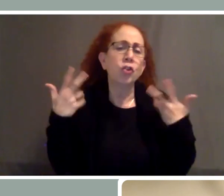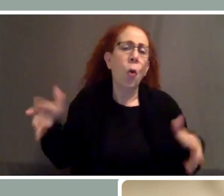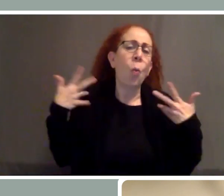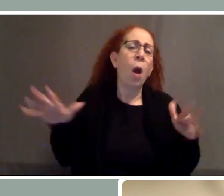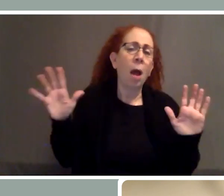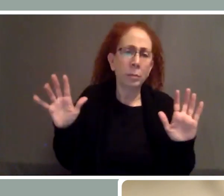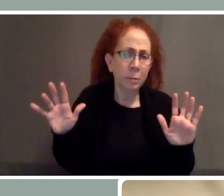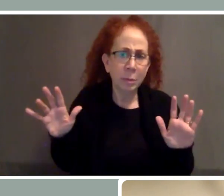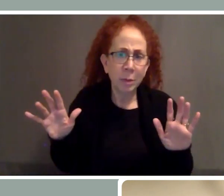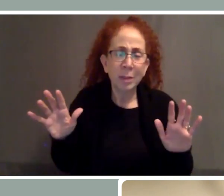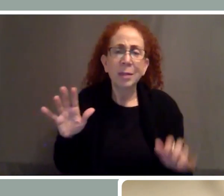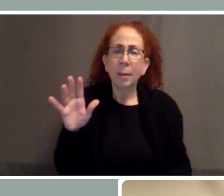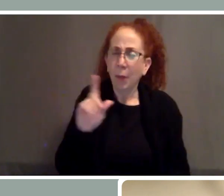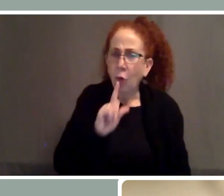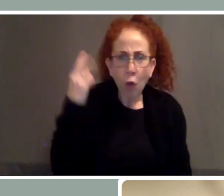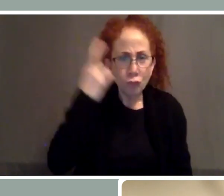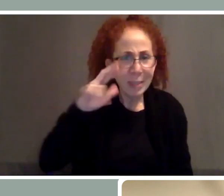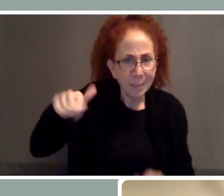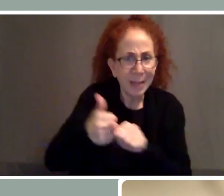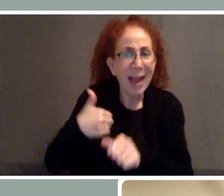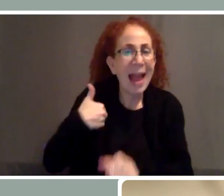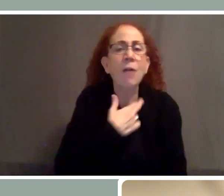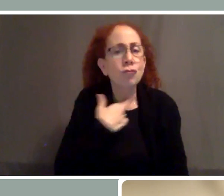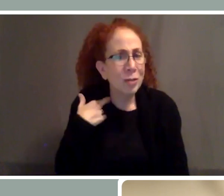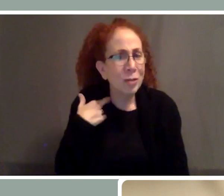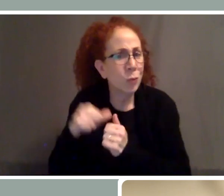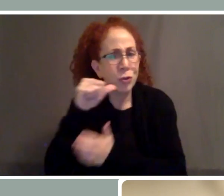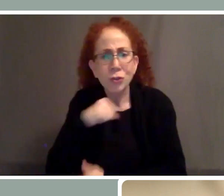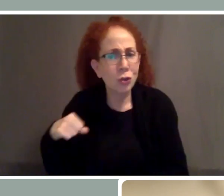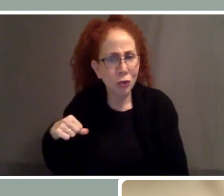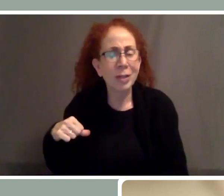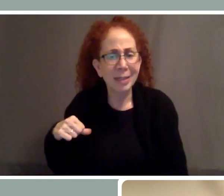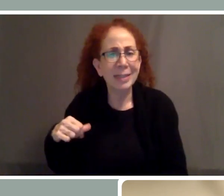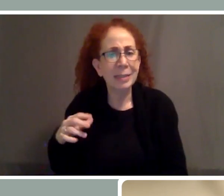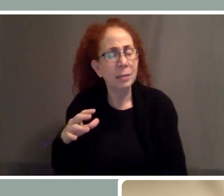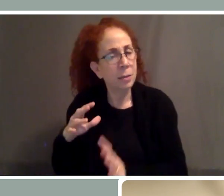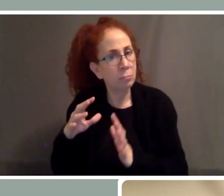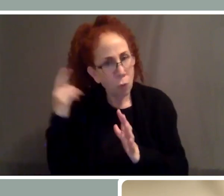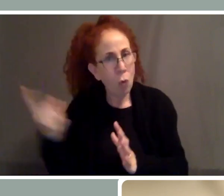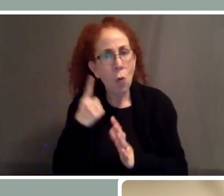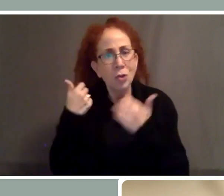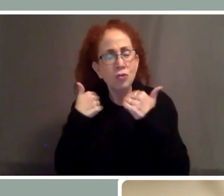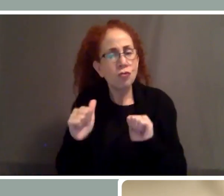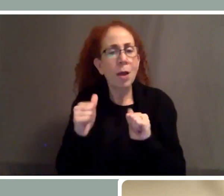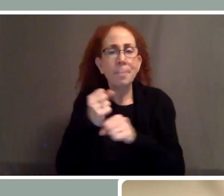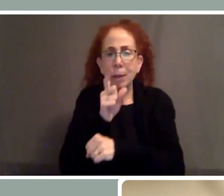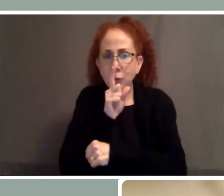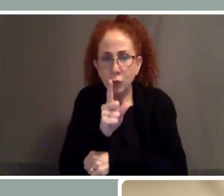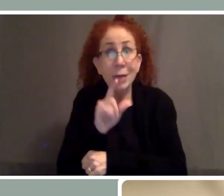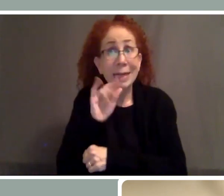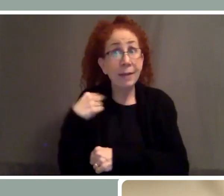somebody to the OR, but there are risks with surgery. And what we're always trying to do is to make sure that if